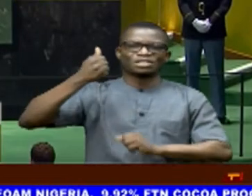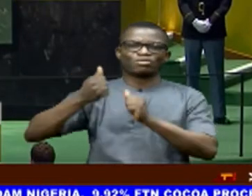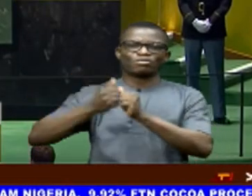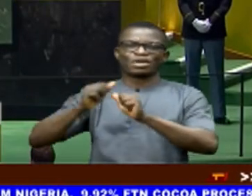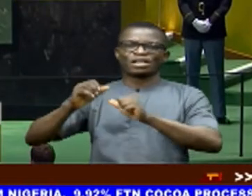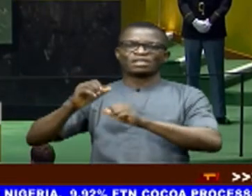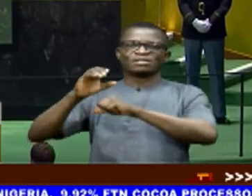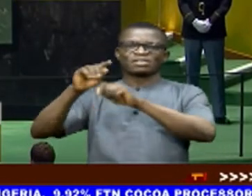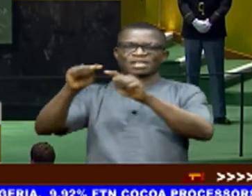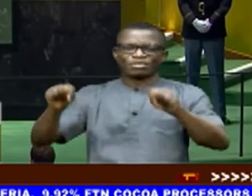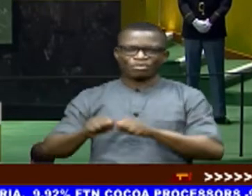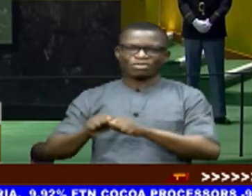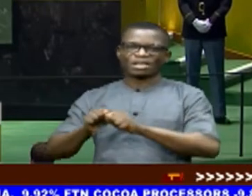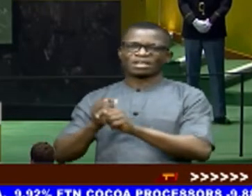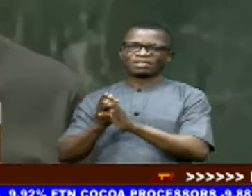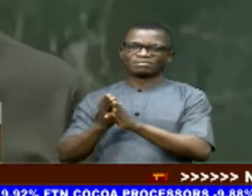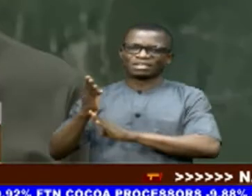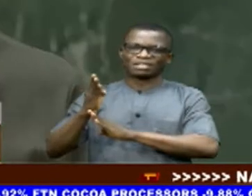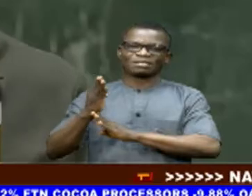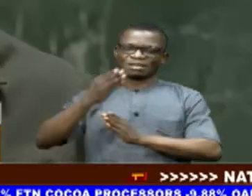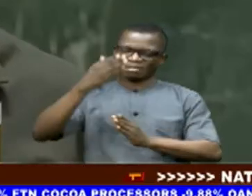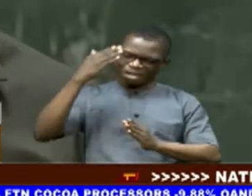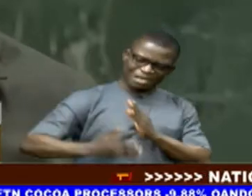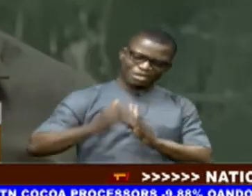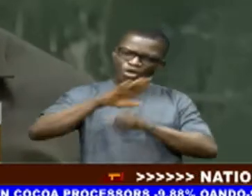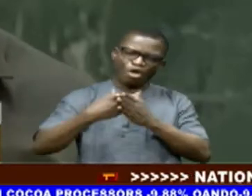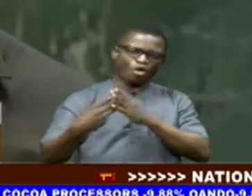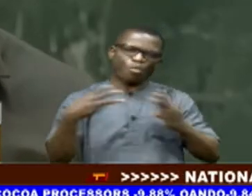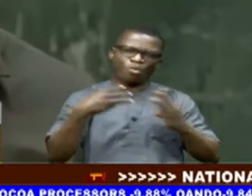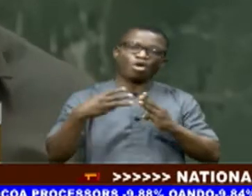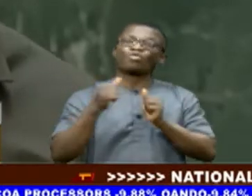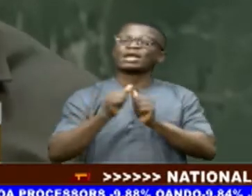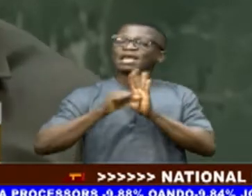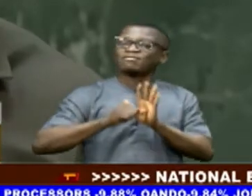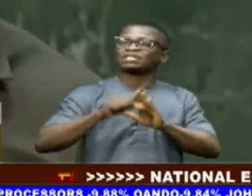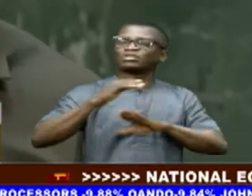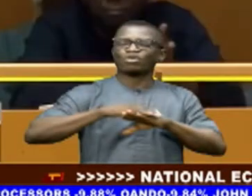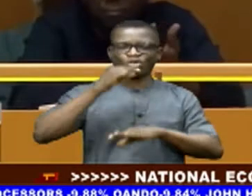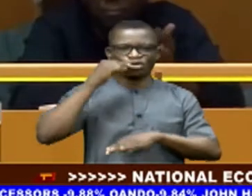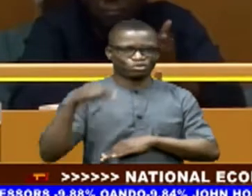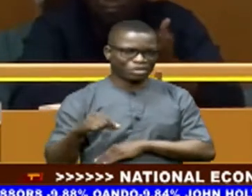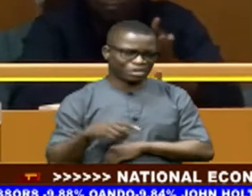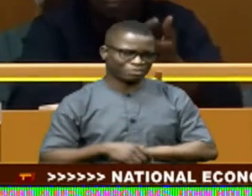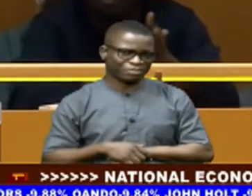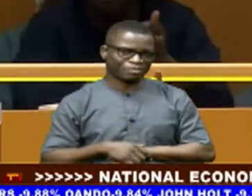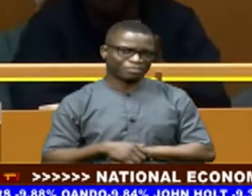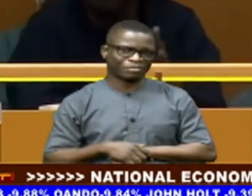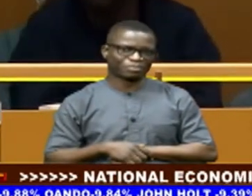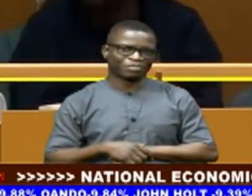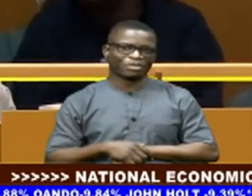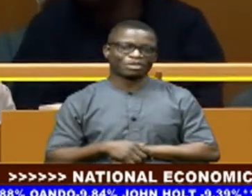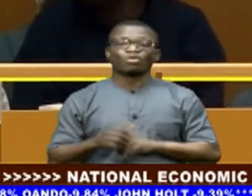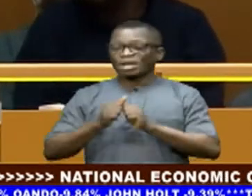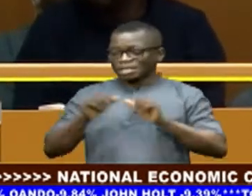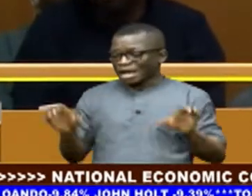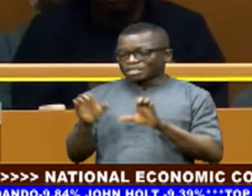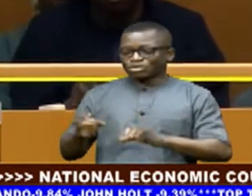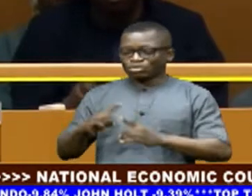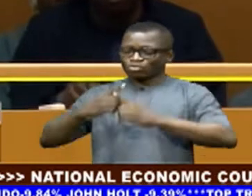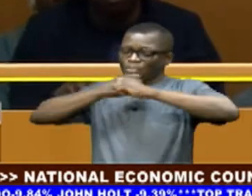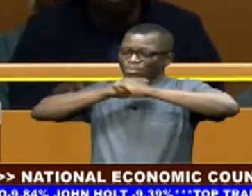integrity by ending all needless wars around the world with emphasis on Ukraine, embrace climate action by